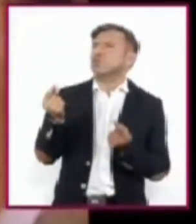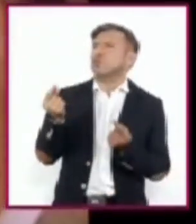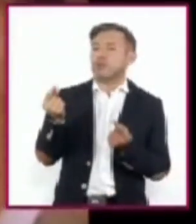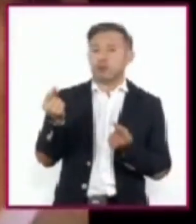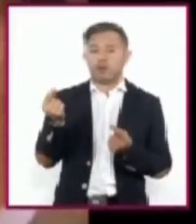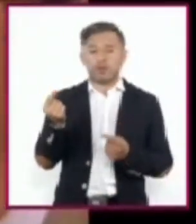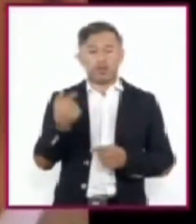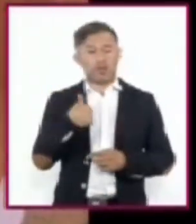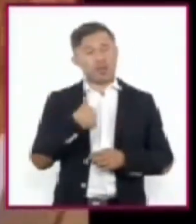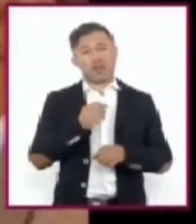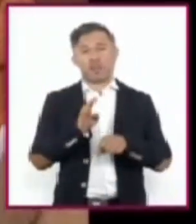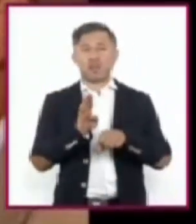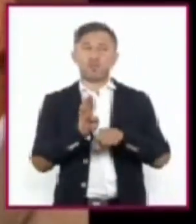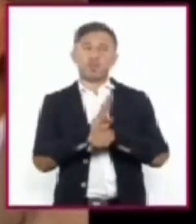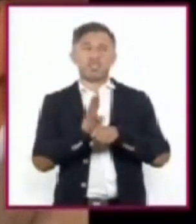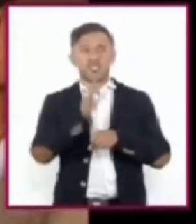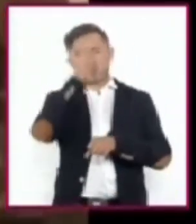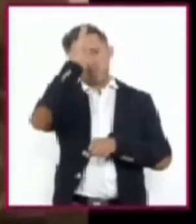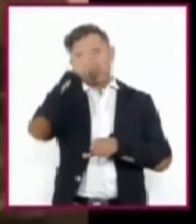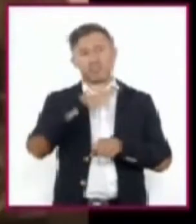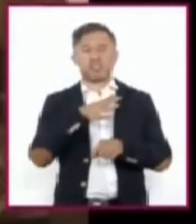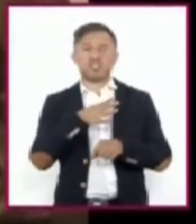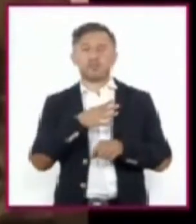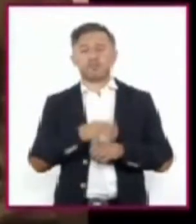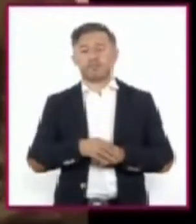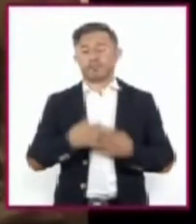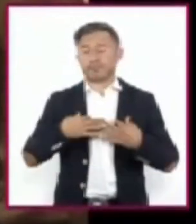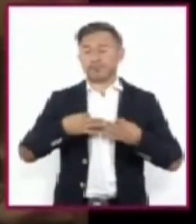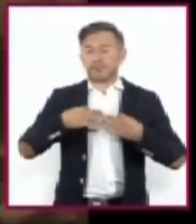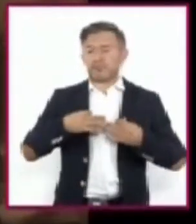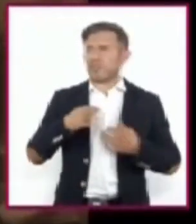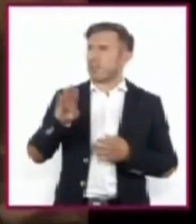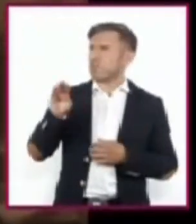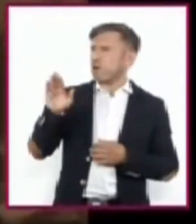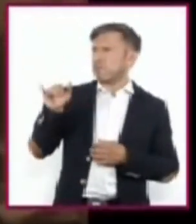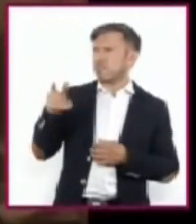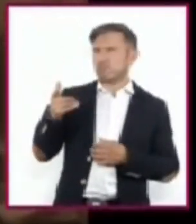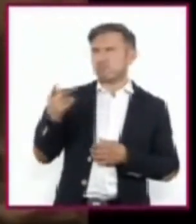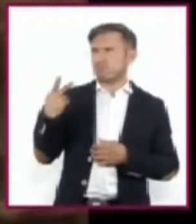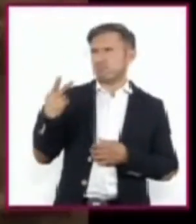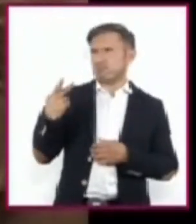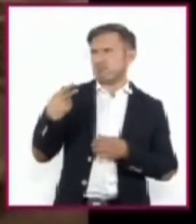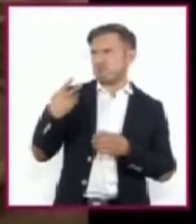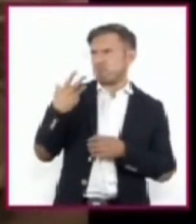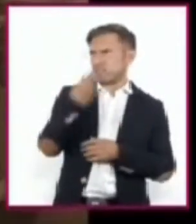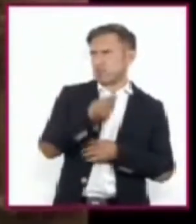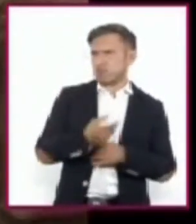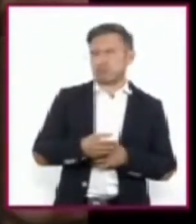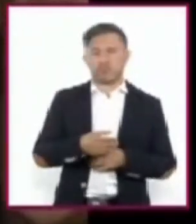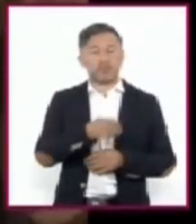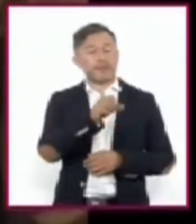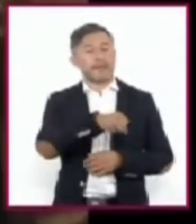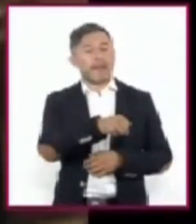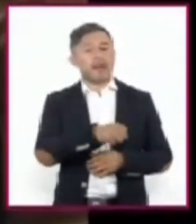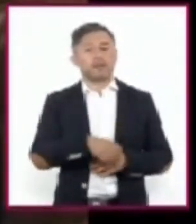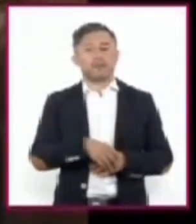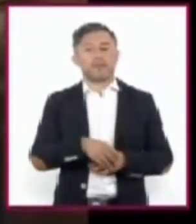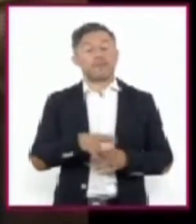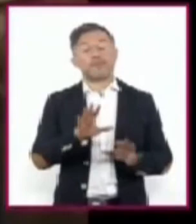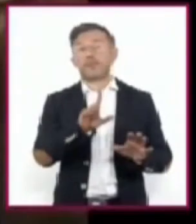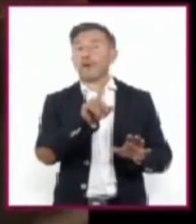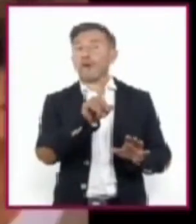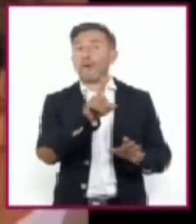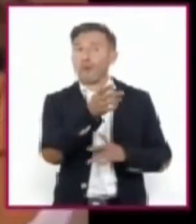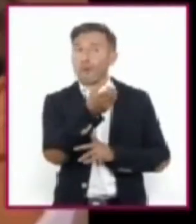I'm a businessman. Robbie, let's go. Yeah. Hey, Wait a